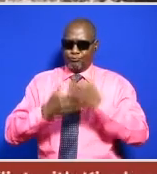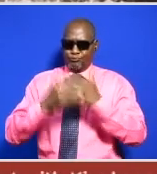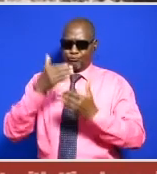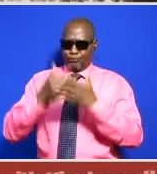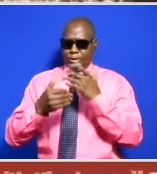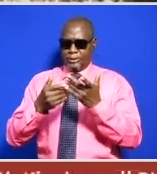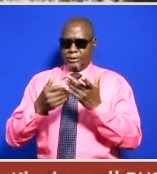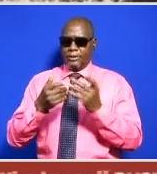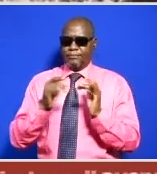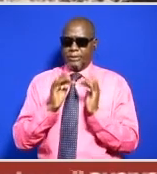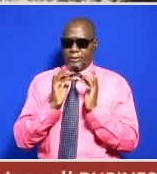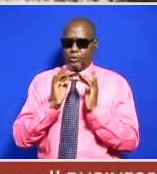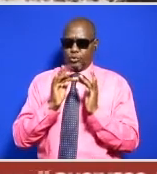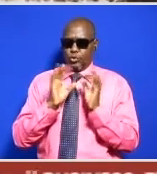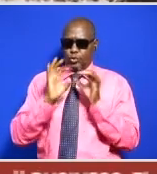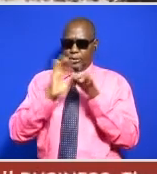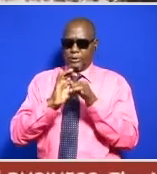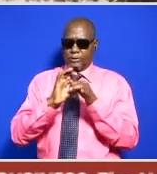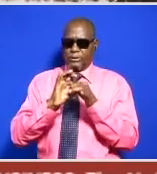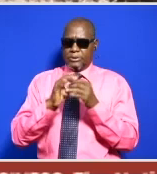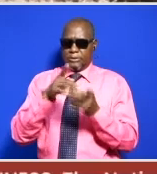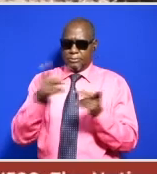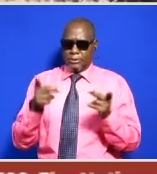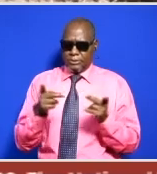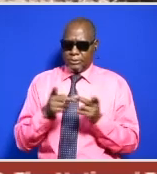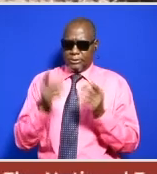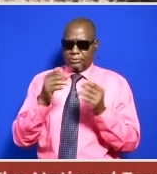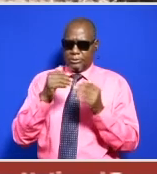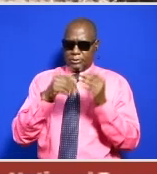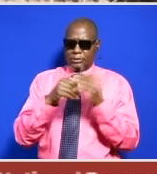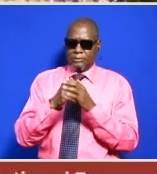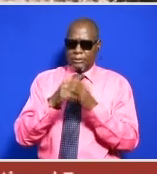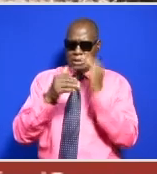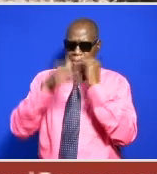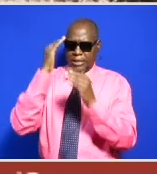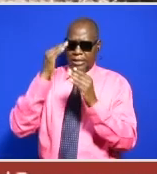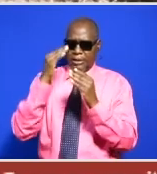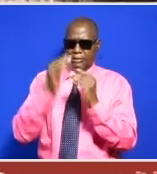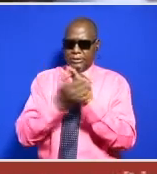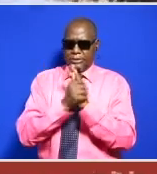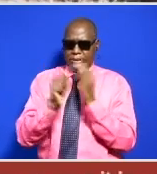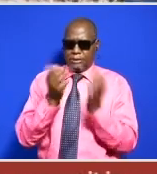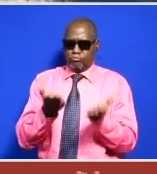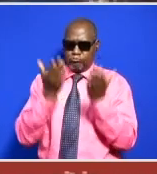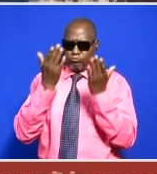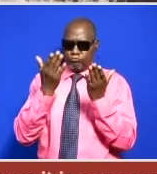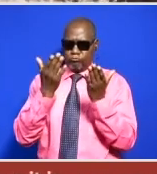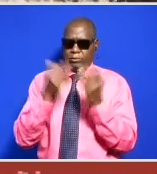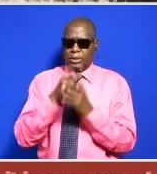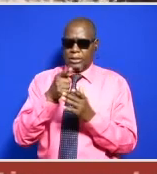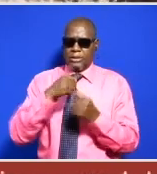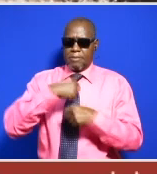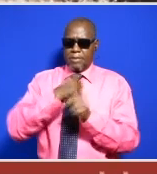connected spaces in literacy, career skilling, and healthcare services. Our DC serves as hubs